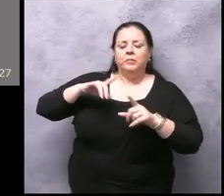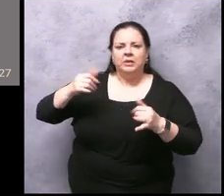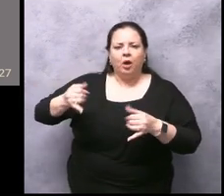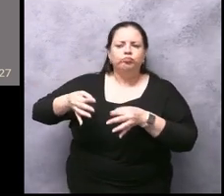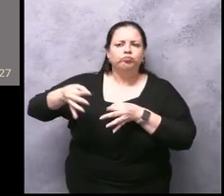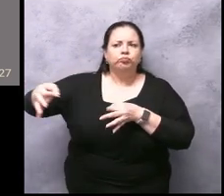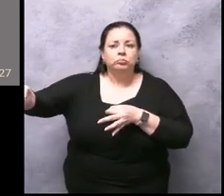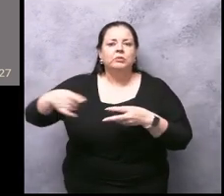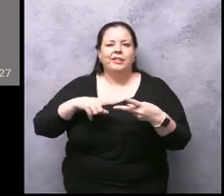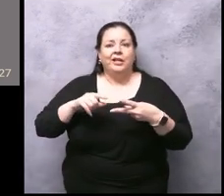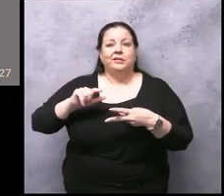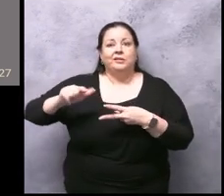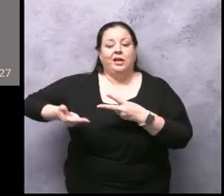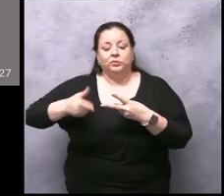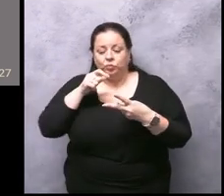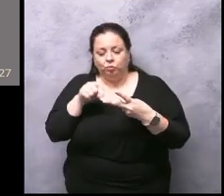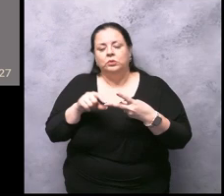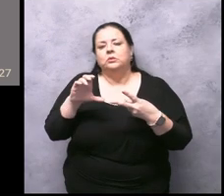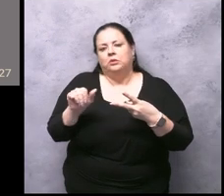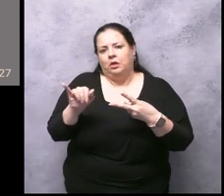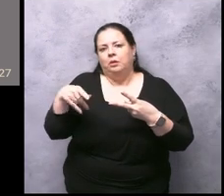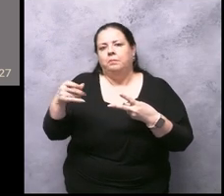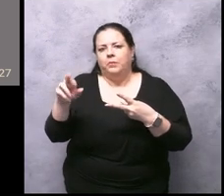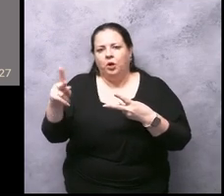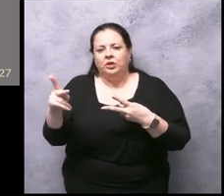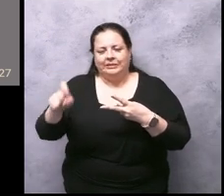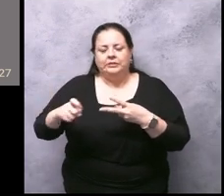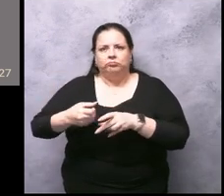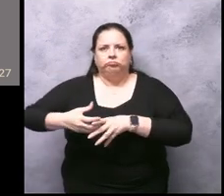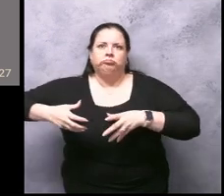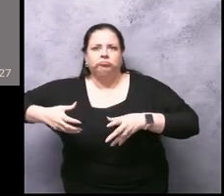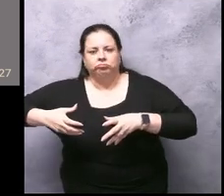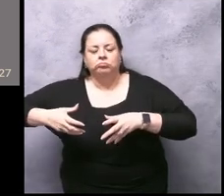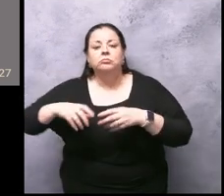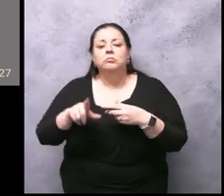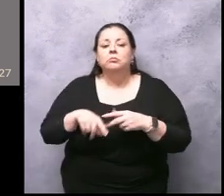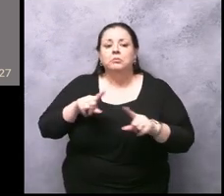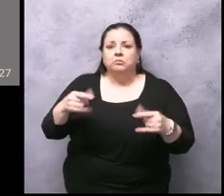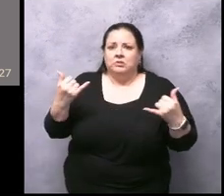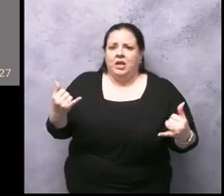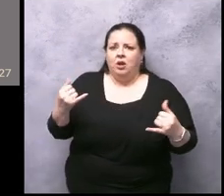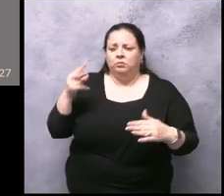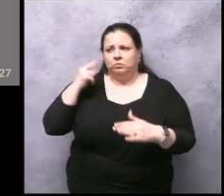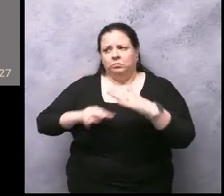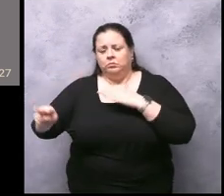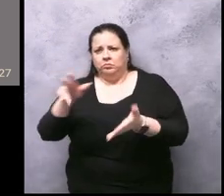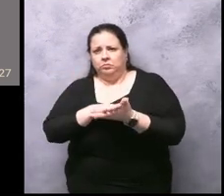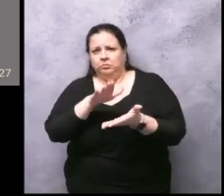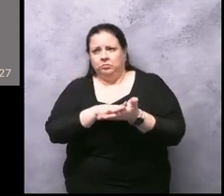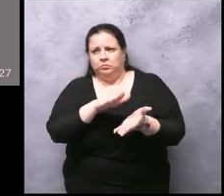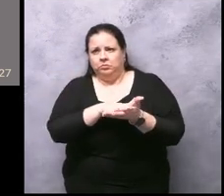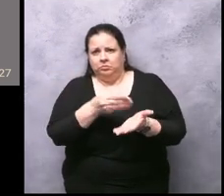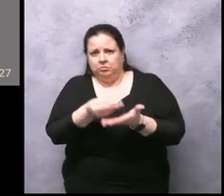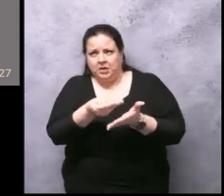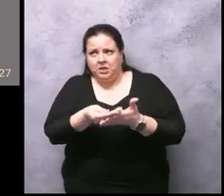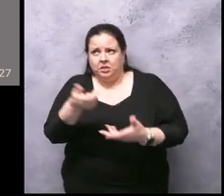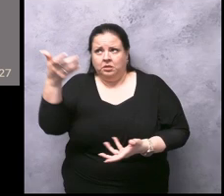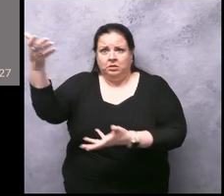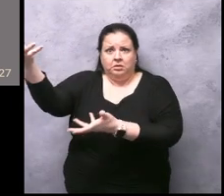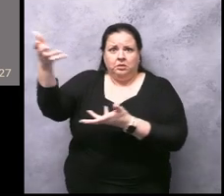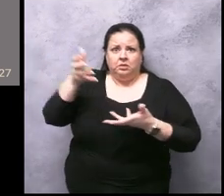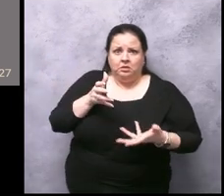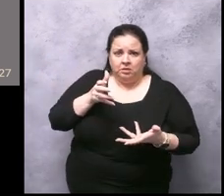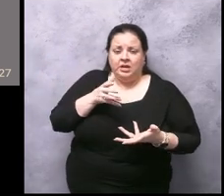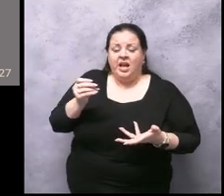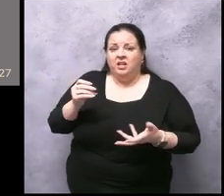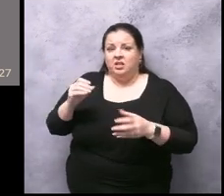will be shortly after that. And so the current landscape, however, for school funding and increasing construction